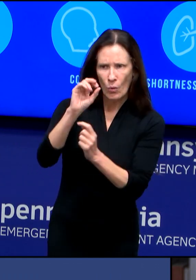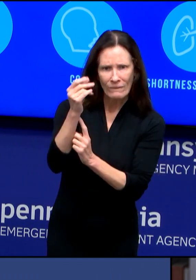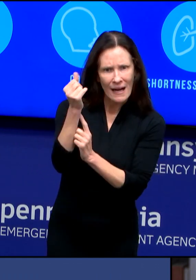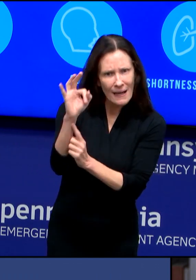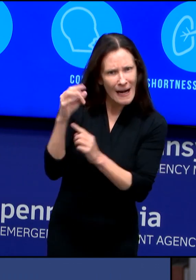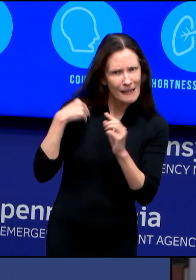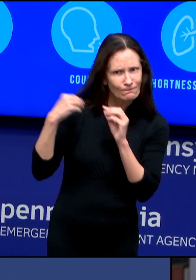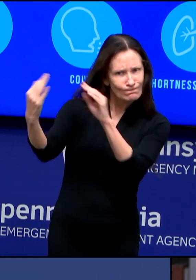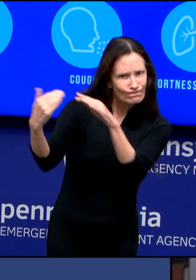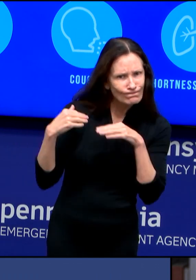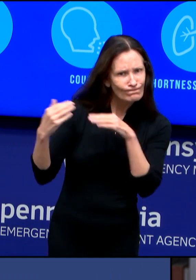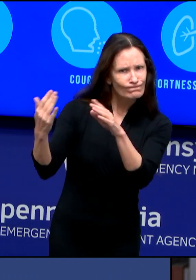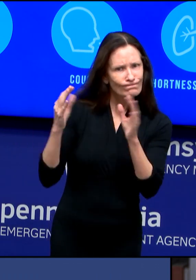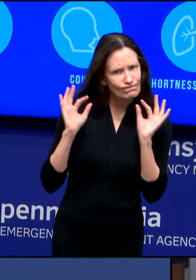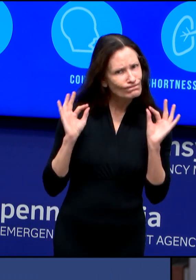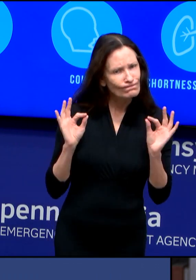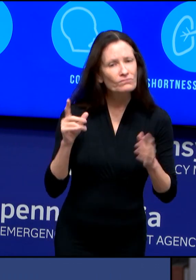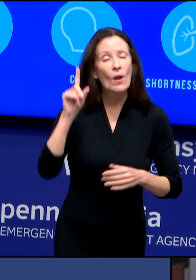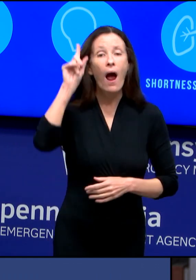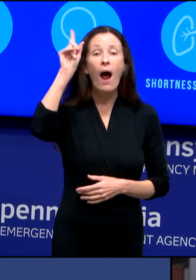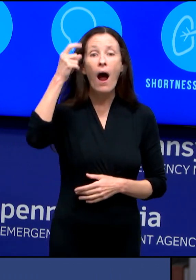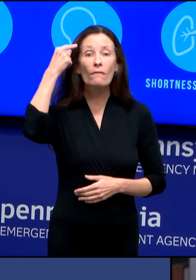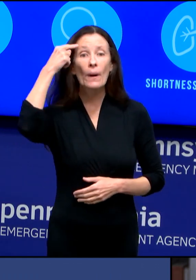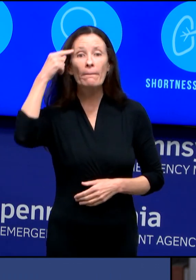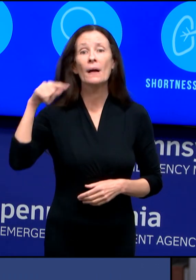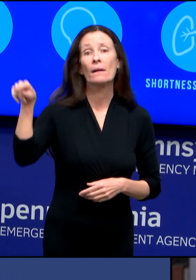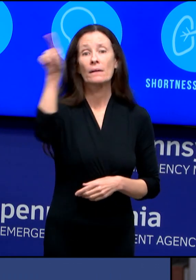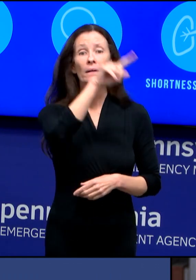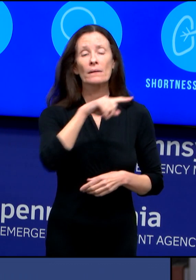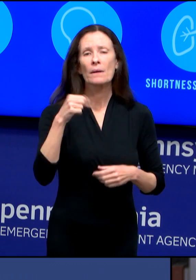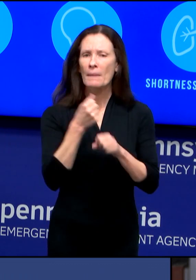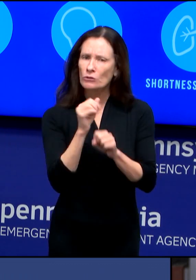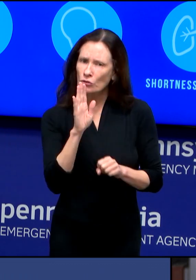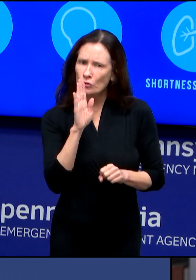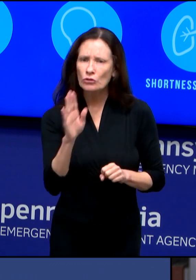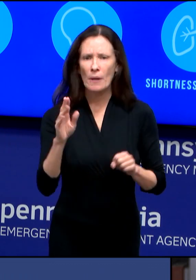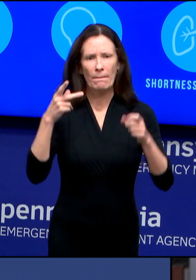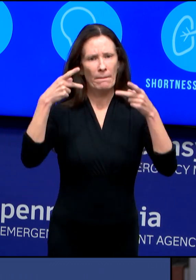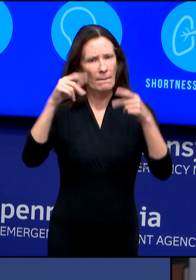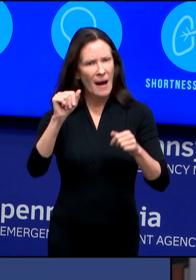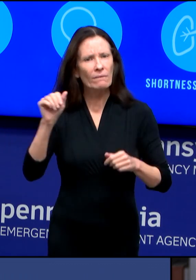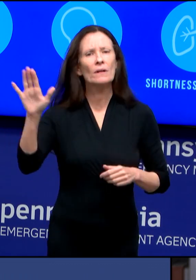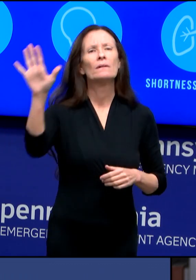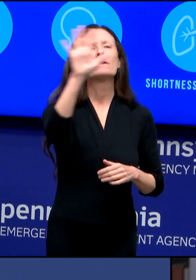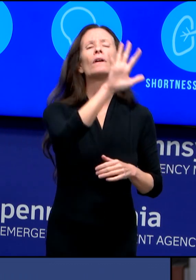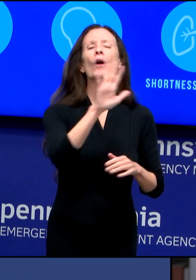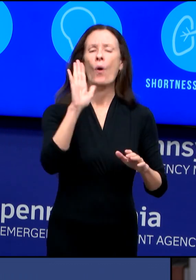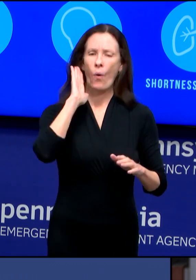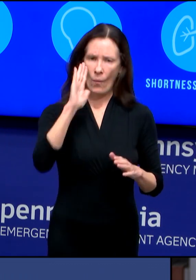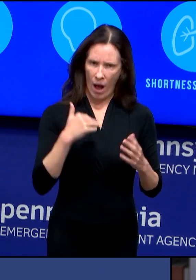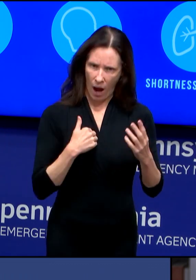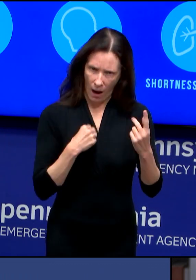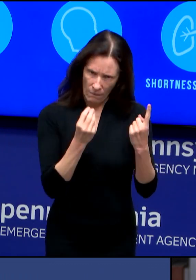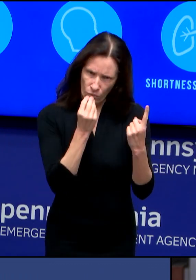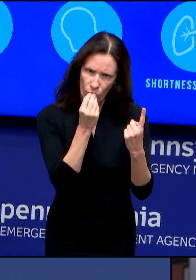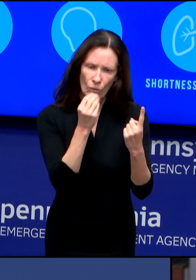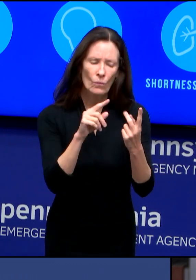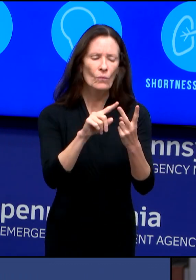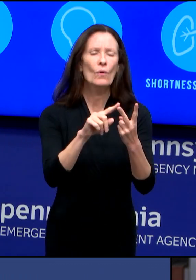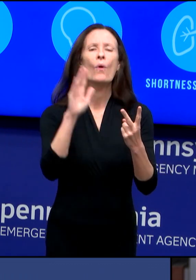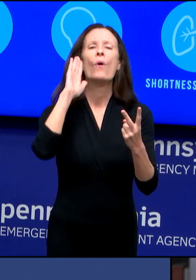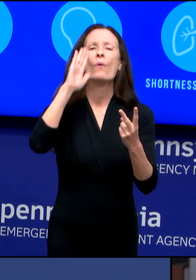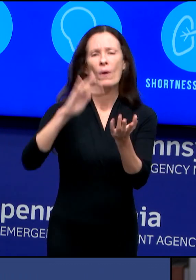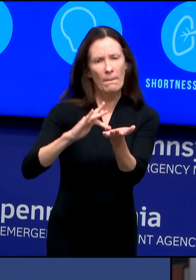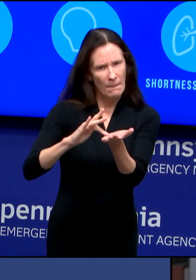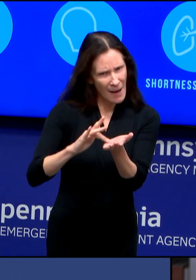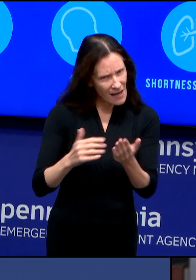Pennsylvanian can get food and necessary supplies. Our roads will stay open, as will our pharmacies, grocery stores, and other